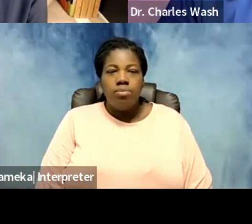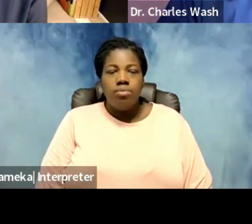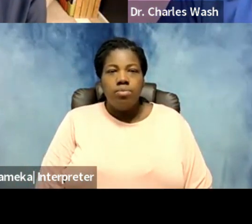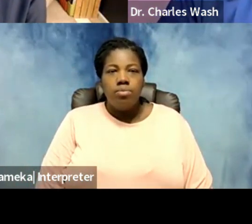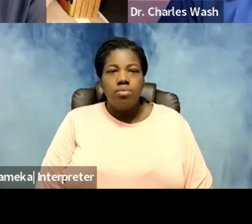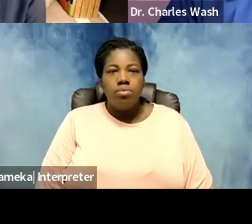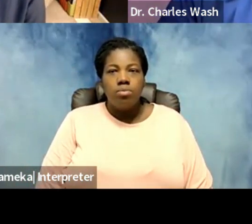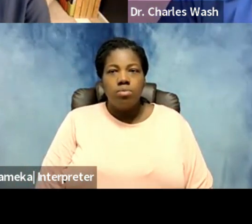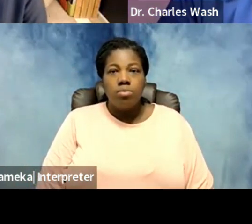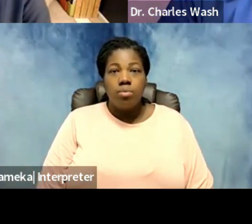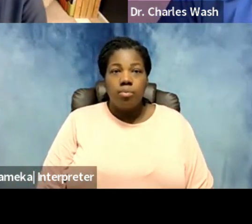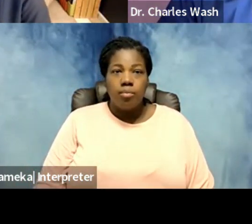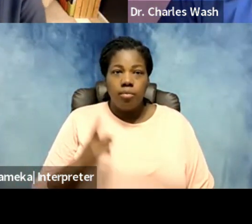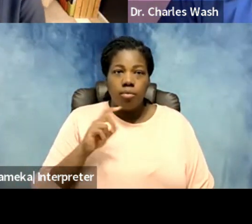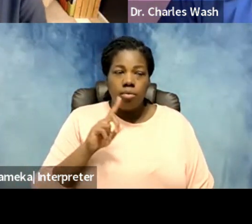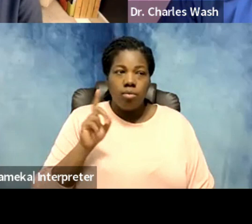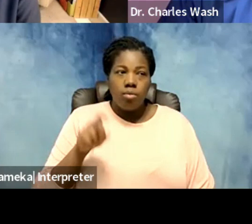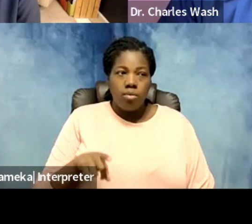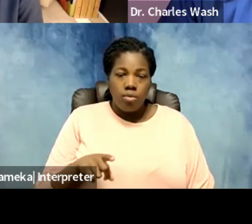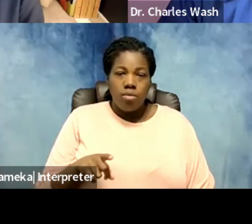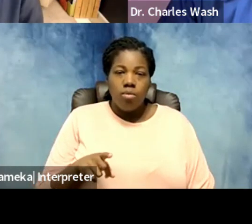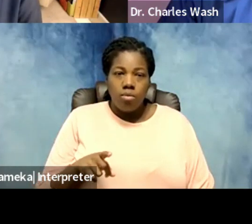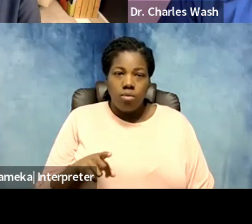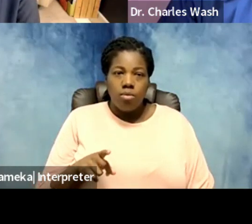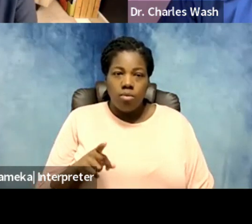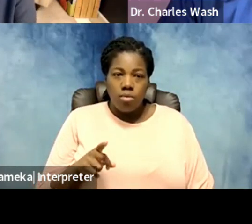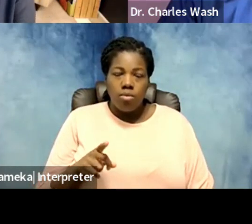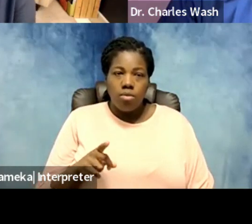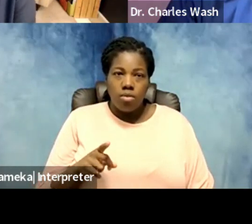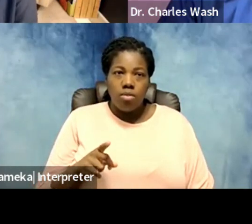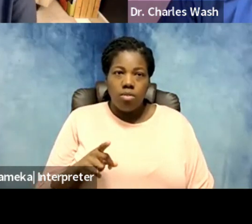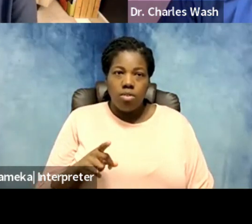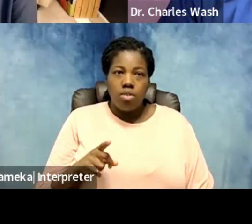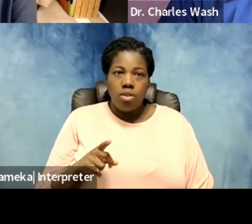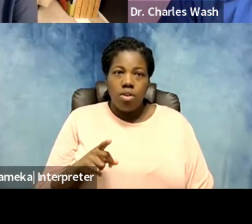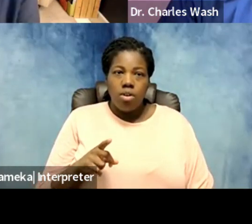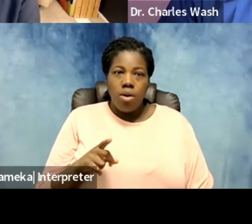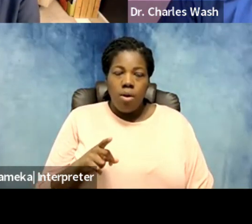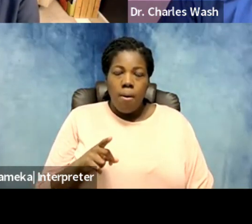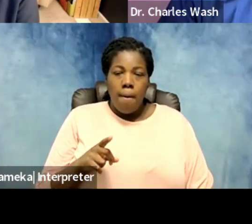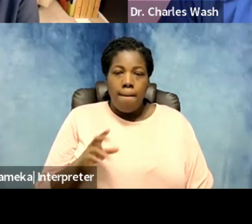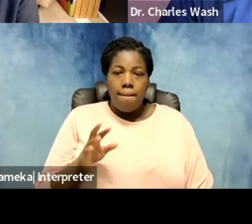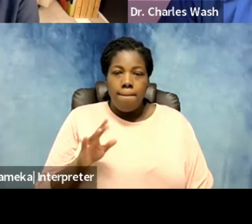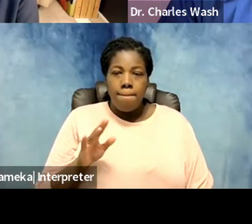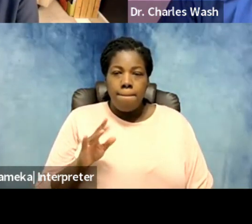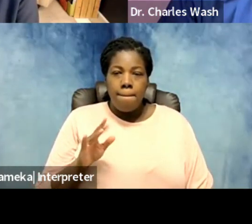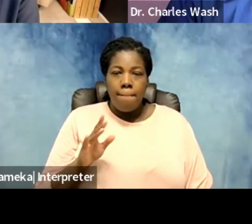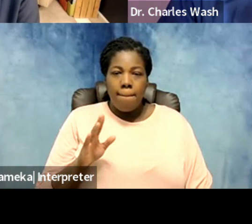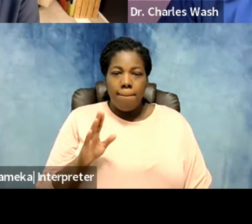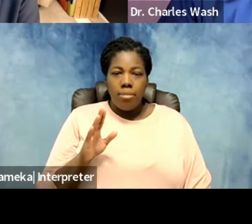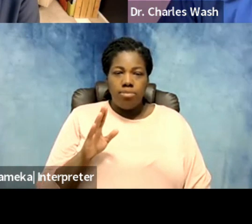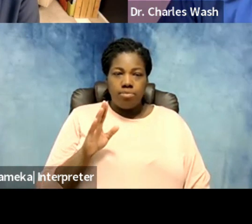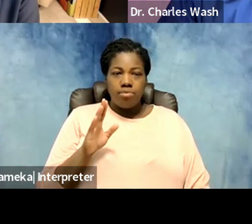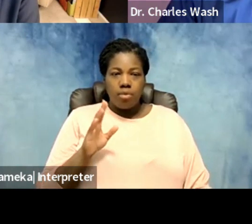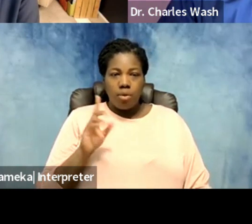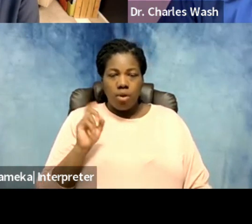I have one more question. I'd like to ask our individual recipients kind of a big question. So I'll ask this and